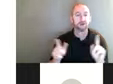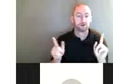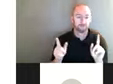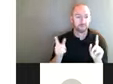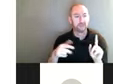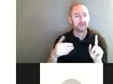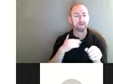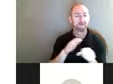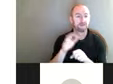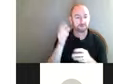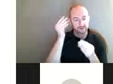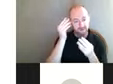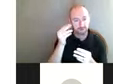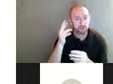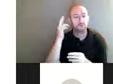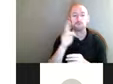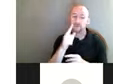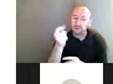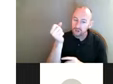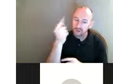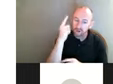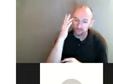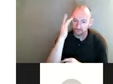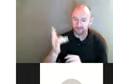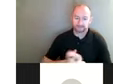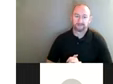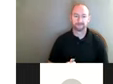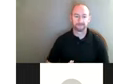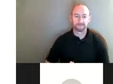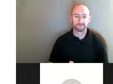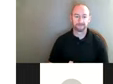have enough information to really understand why.